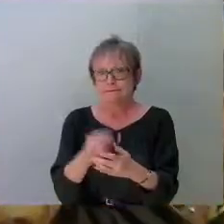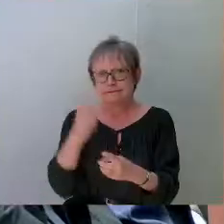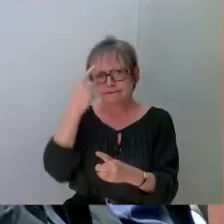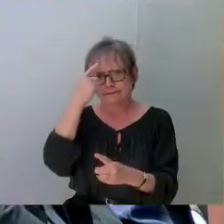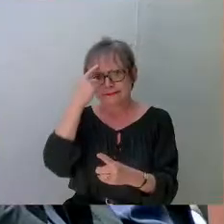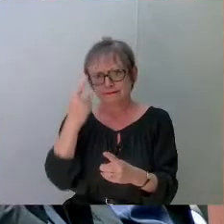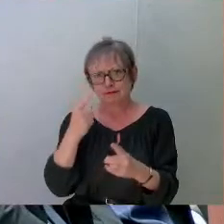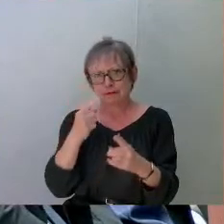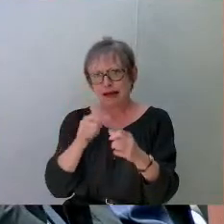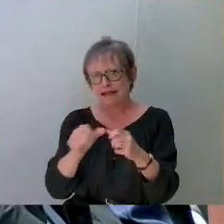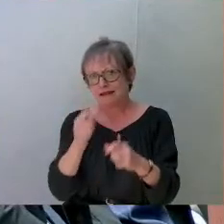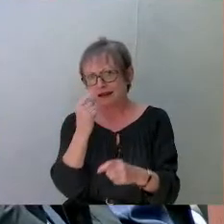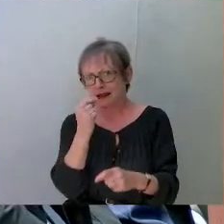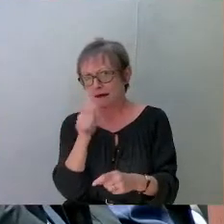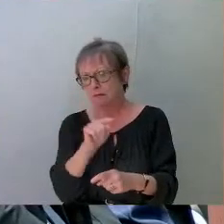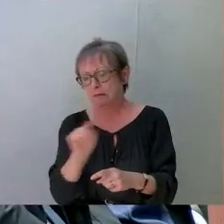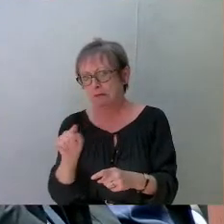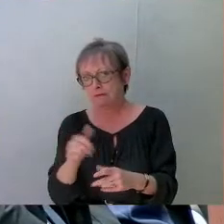I think they can do better.